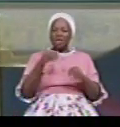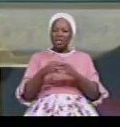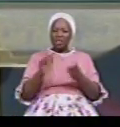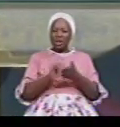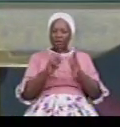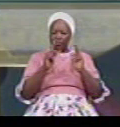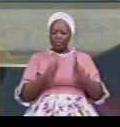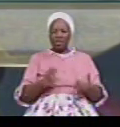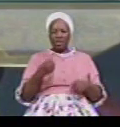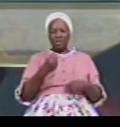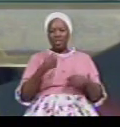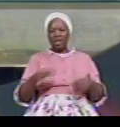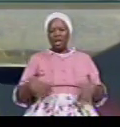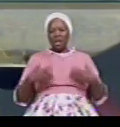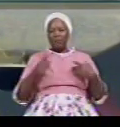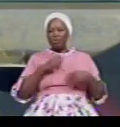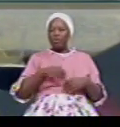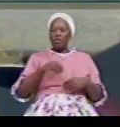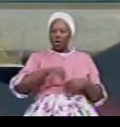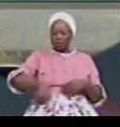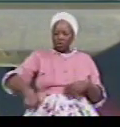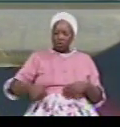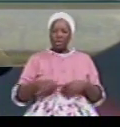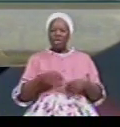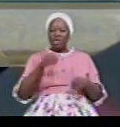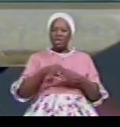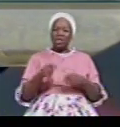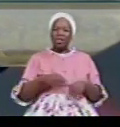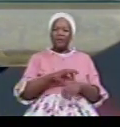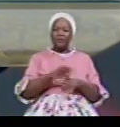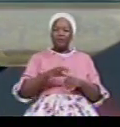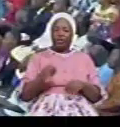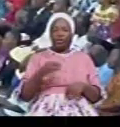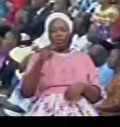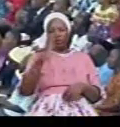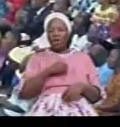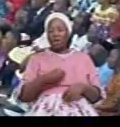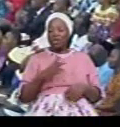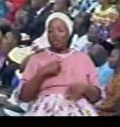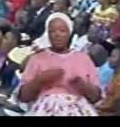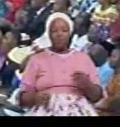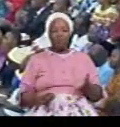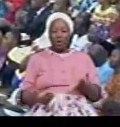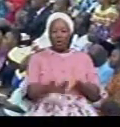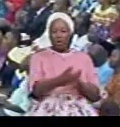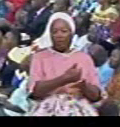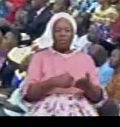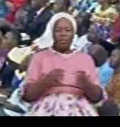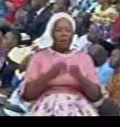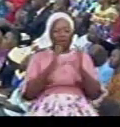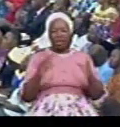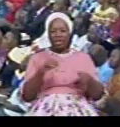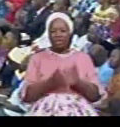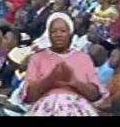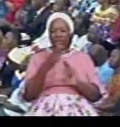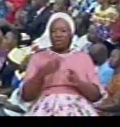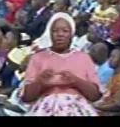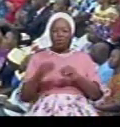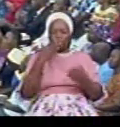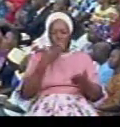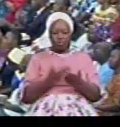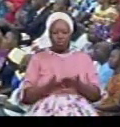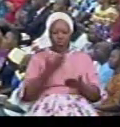the field of God. And you are going to reap abundantly. Do good. Goodness will come to